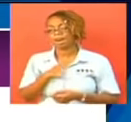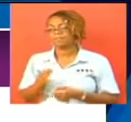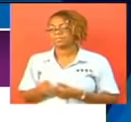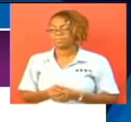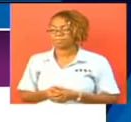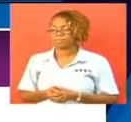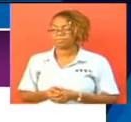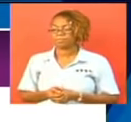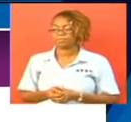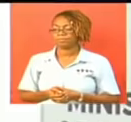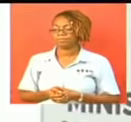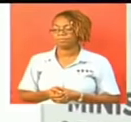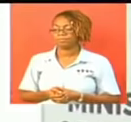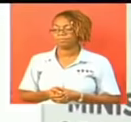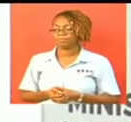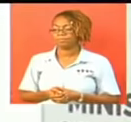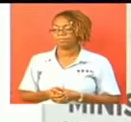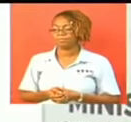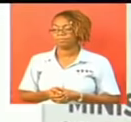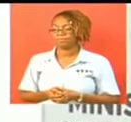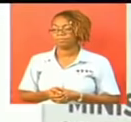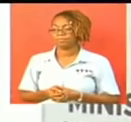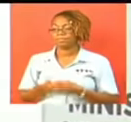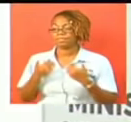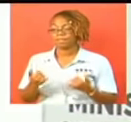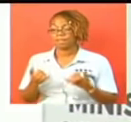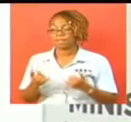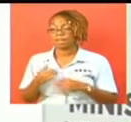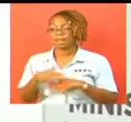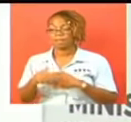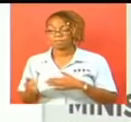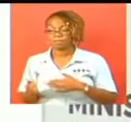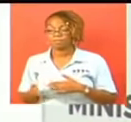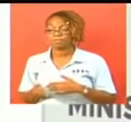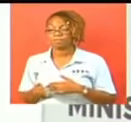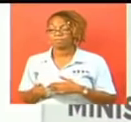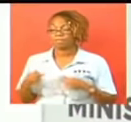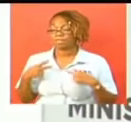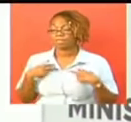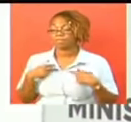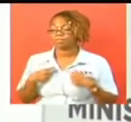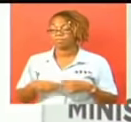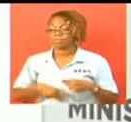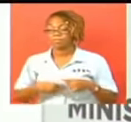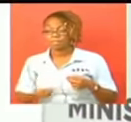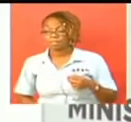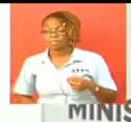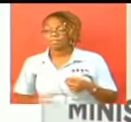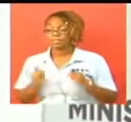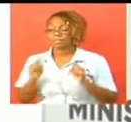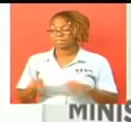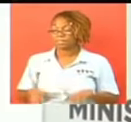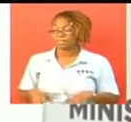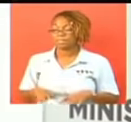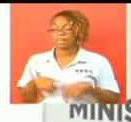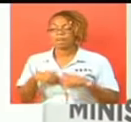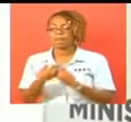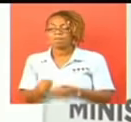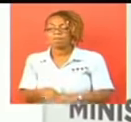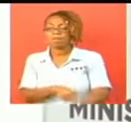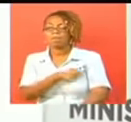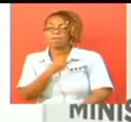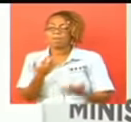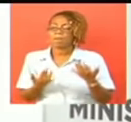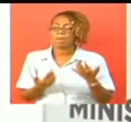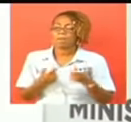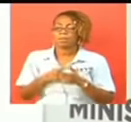Yes. So this would be for couples who are trying to have a baby. I would answer the question this way. So it